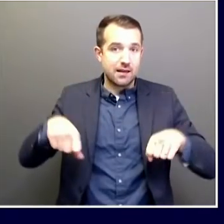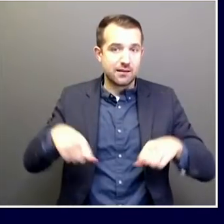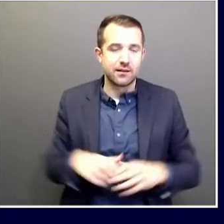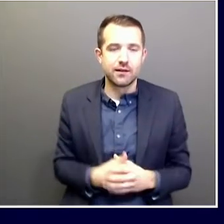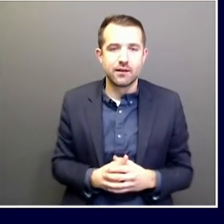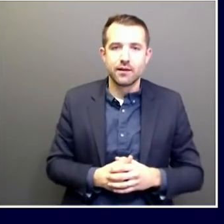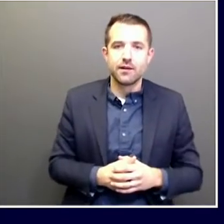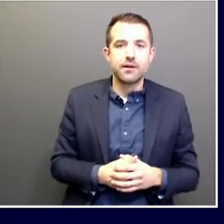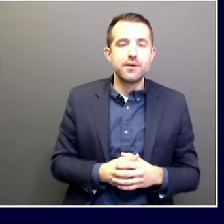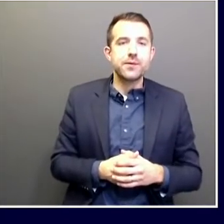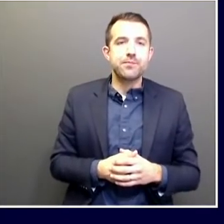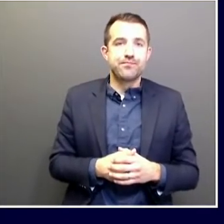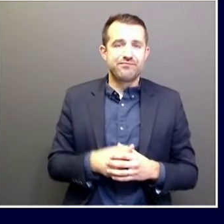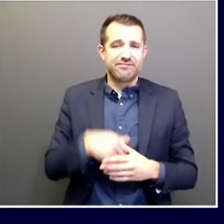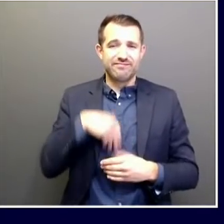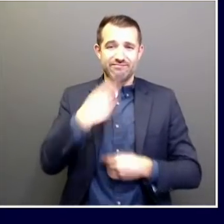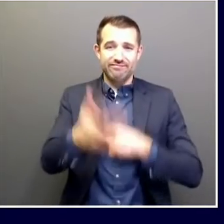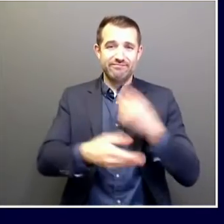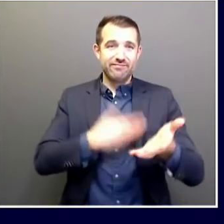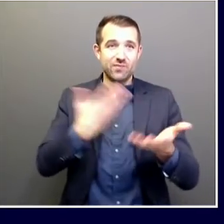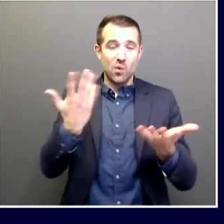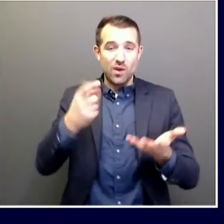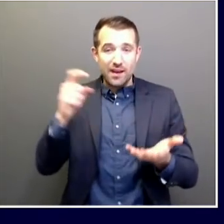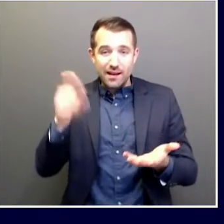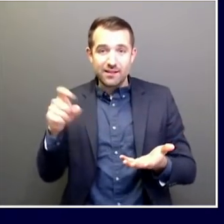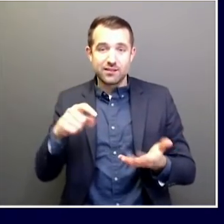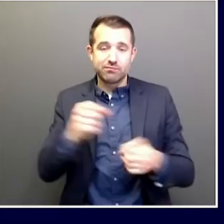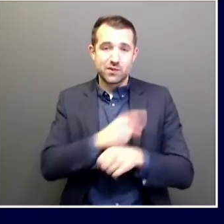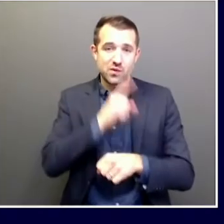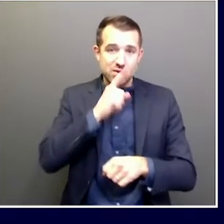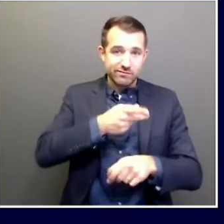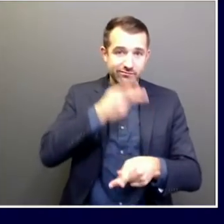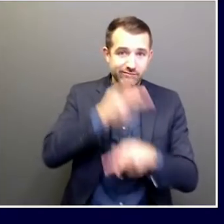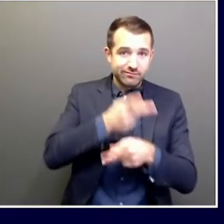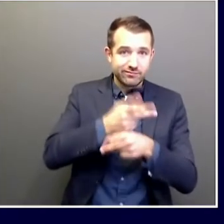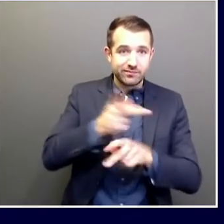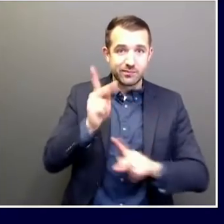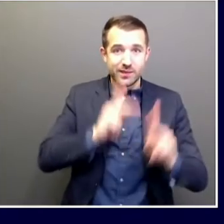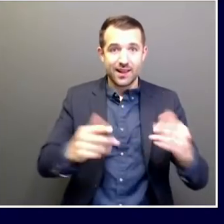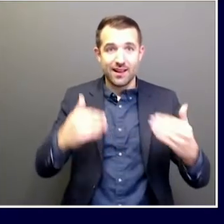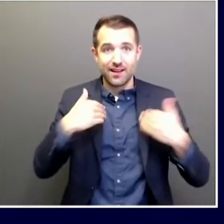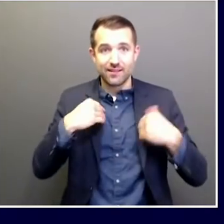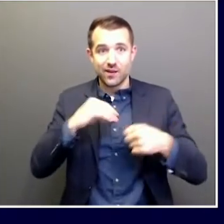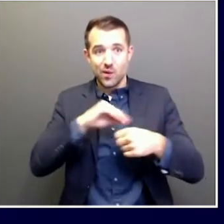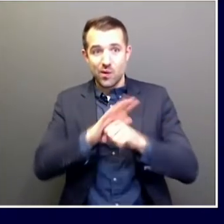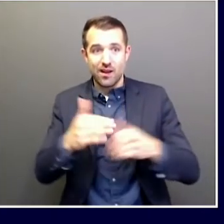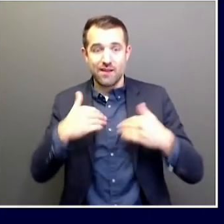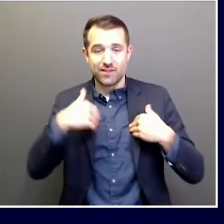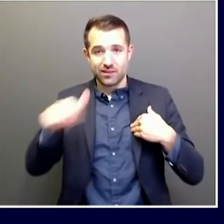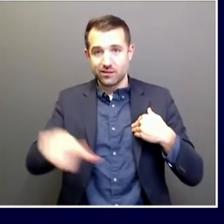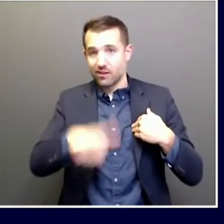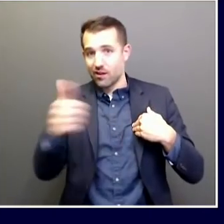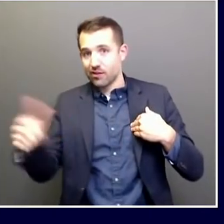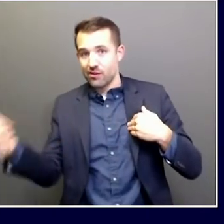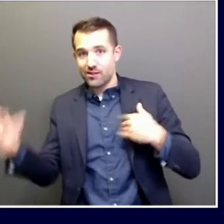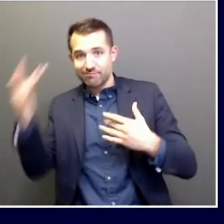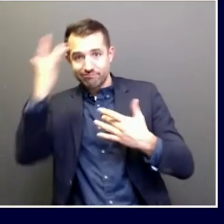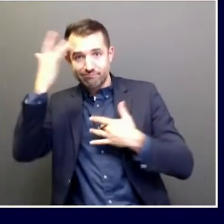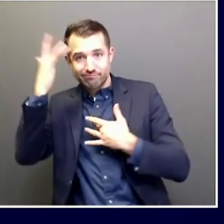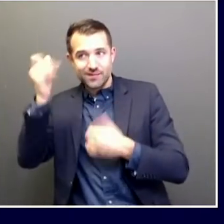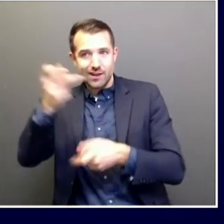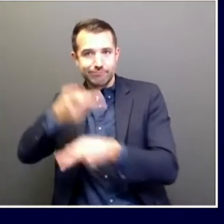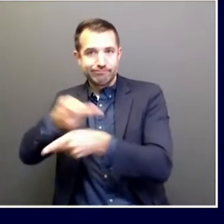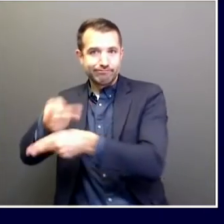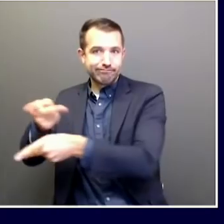to provide the critical care that they do for people with COVID-19 and other diseases. So we continue the work to look at flexibilities that we can